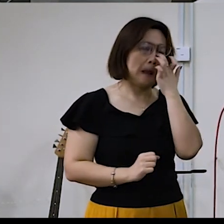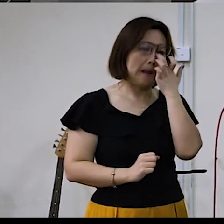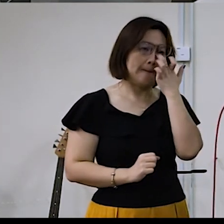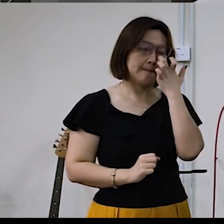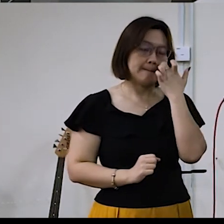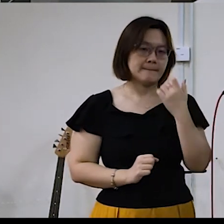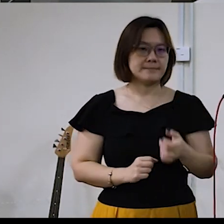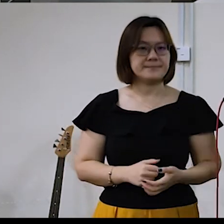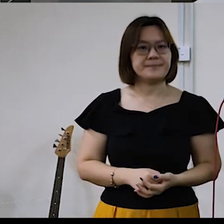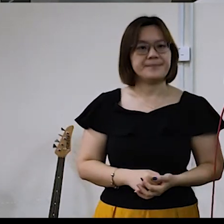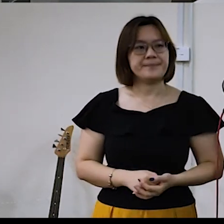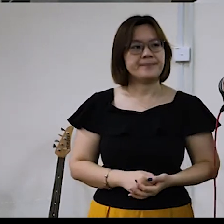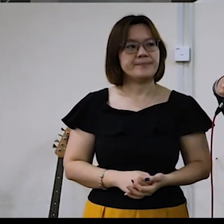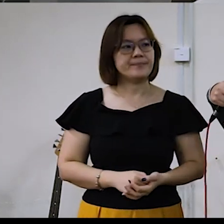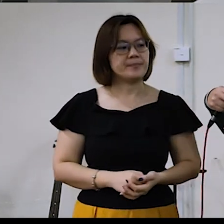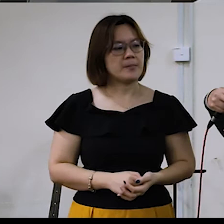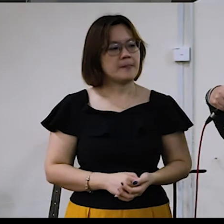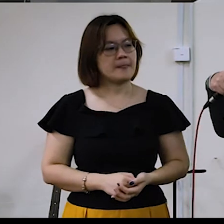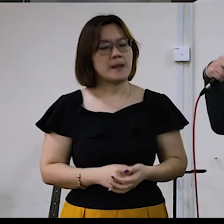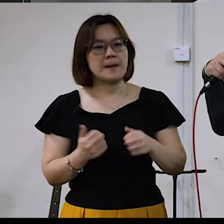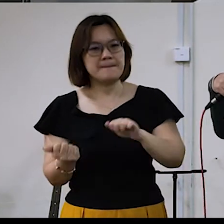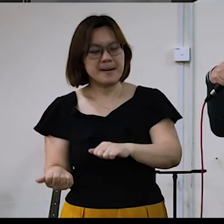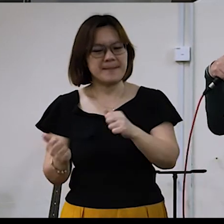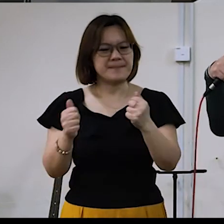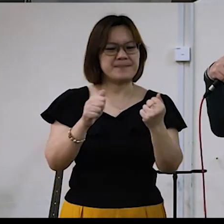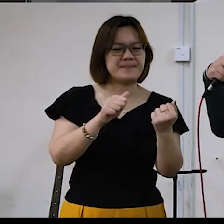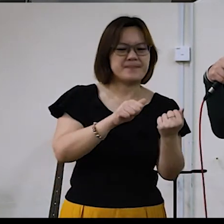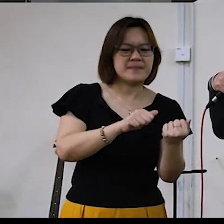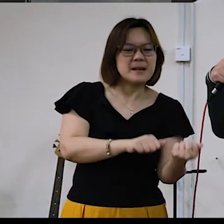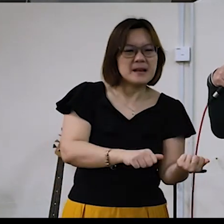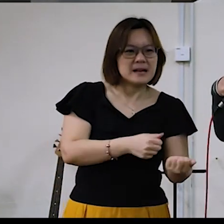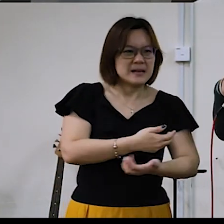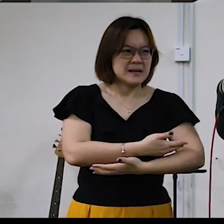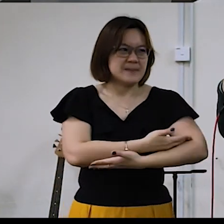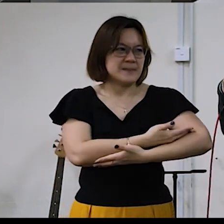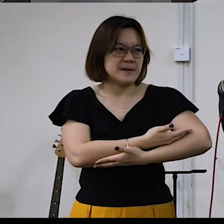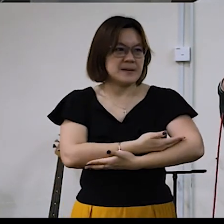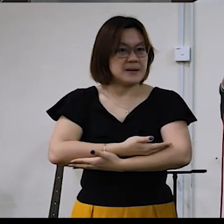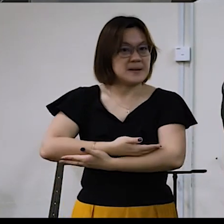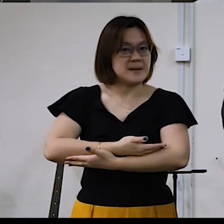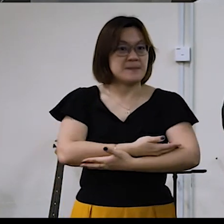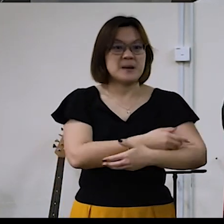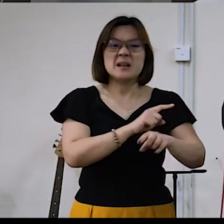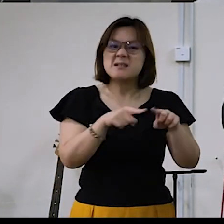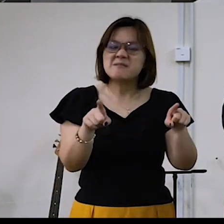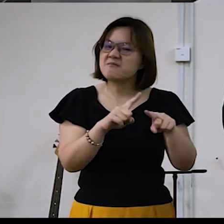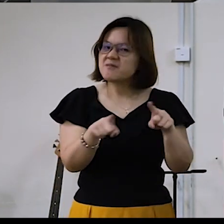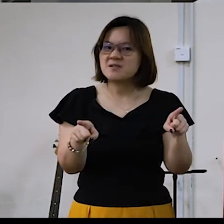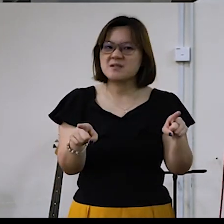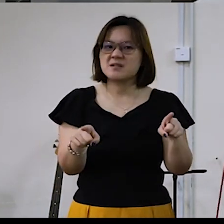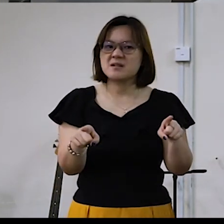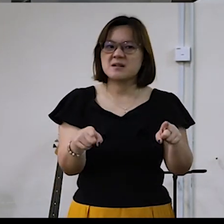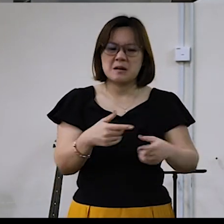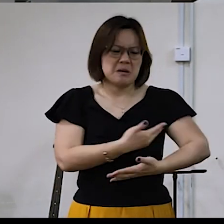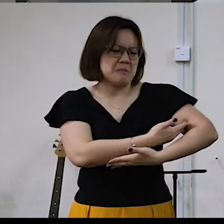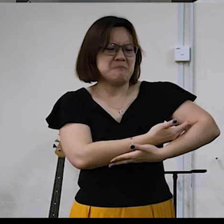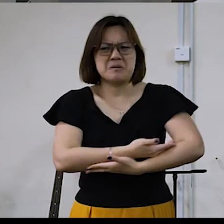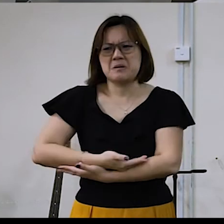Cannot. You baptize a baby, can the baby cut a covenant? Can or cannot?